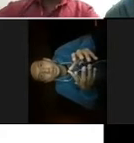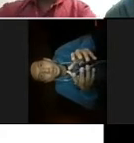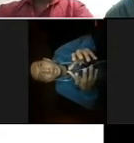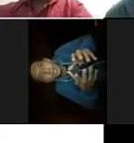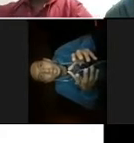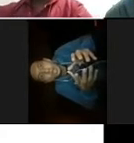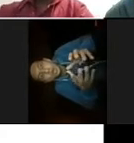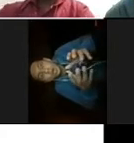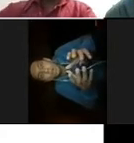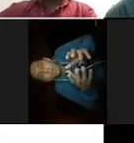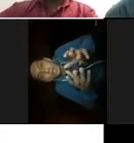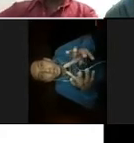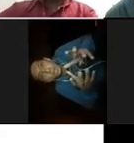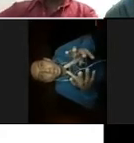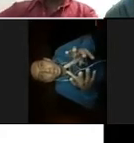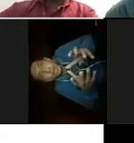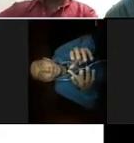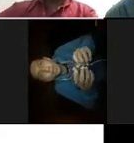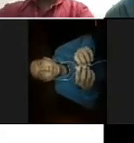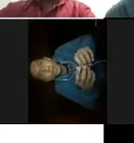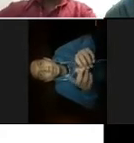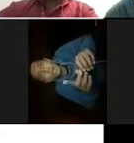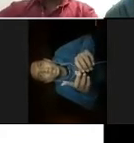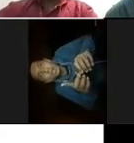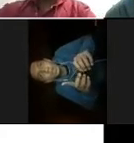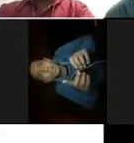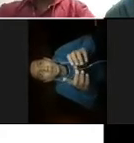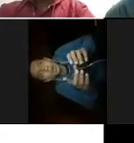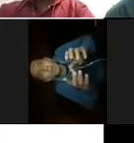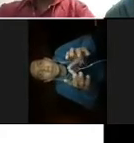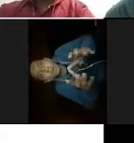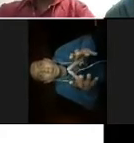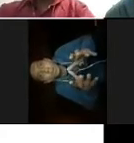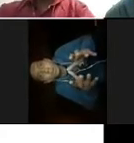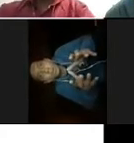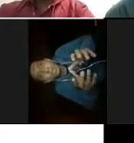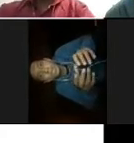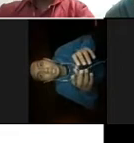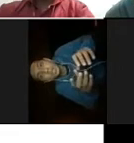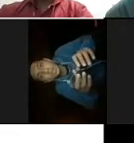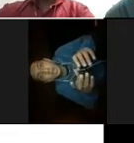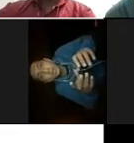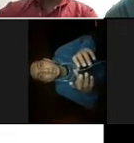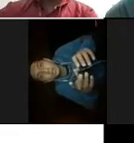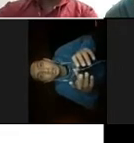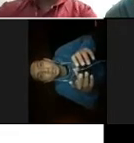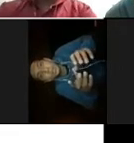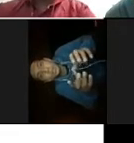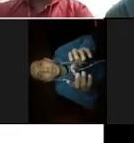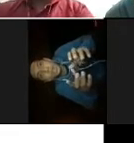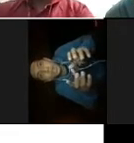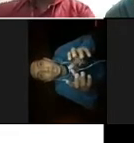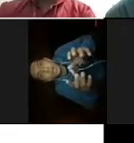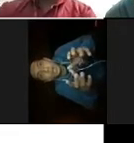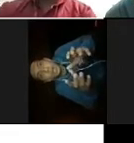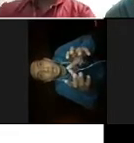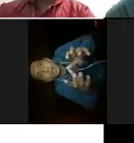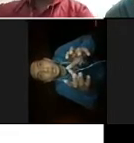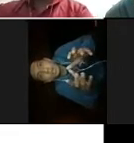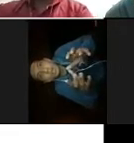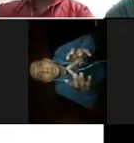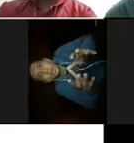the process of planting more than one type of crop in the same time at